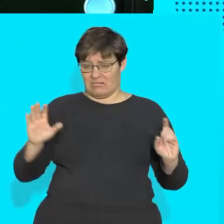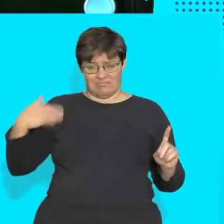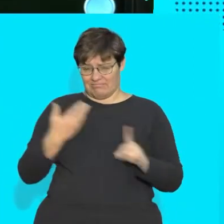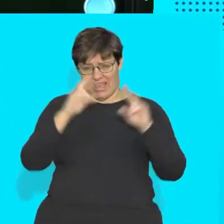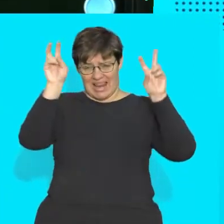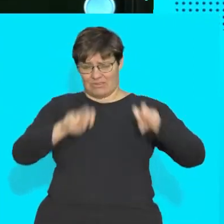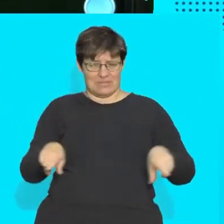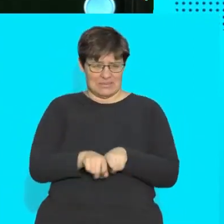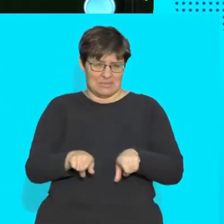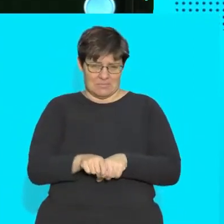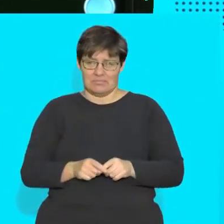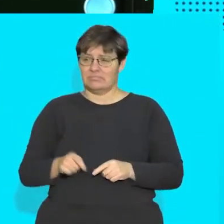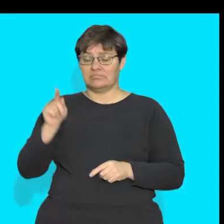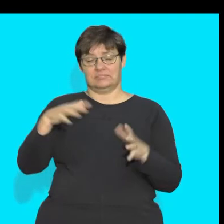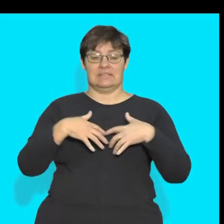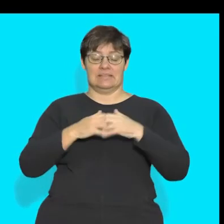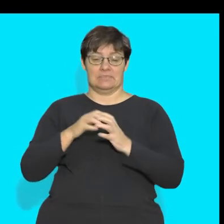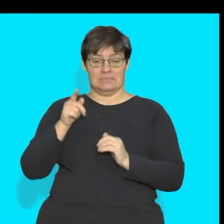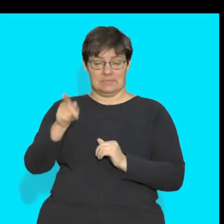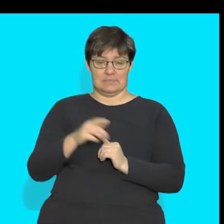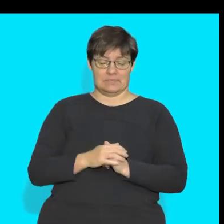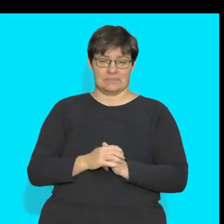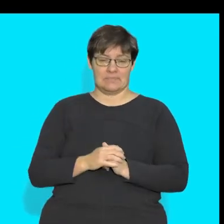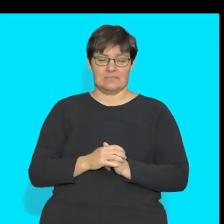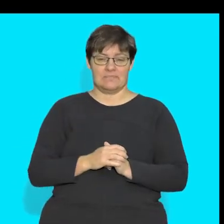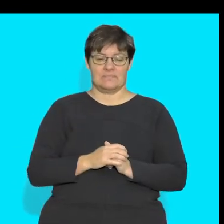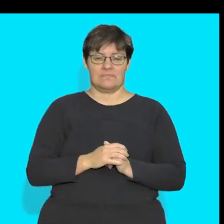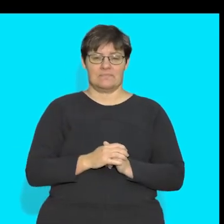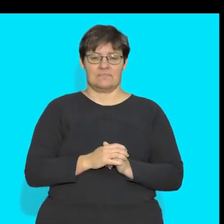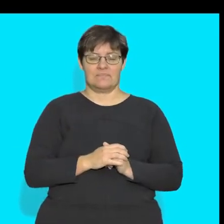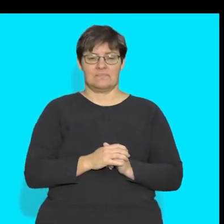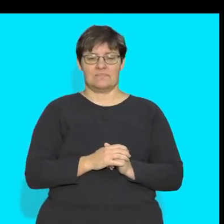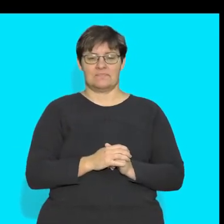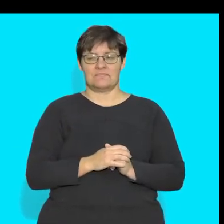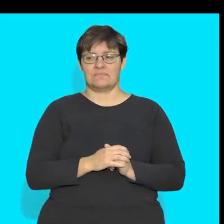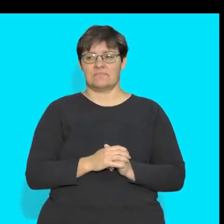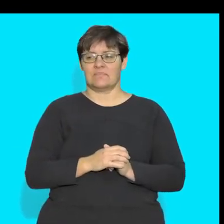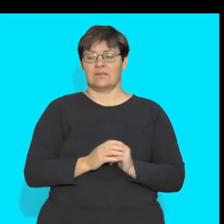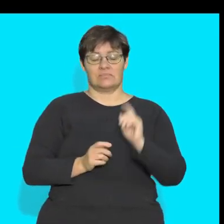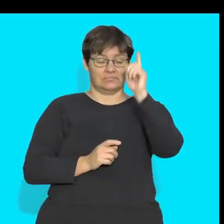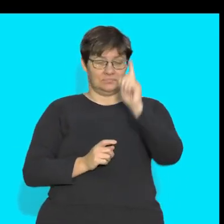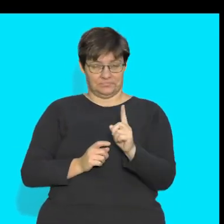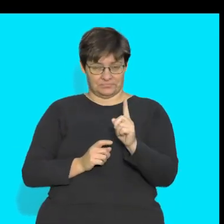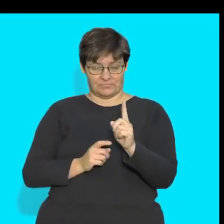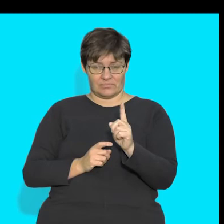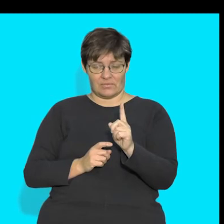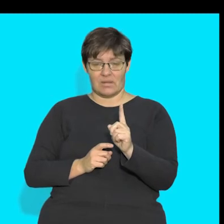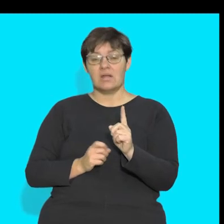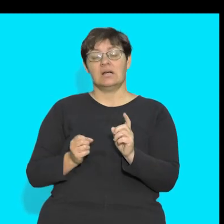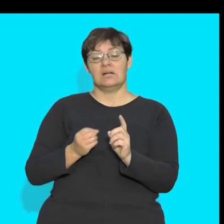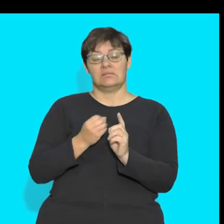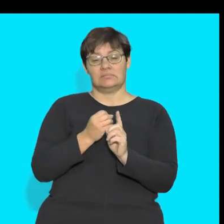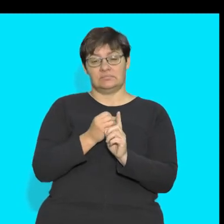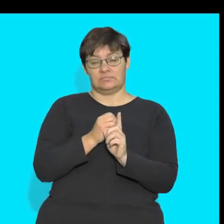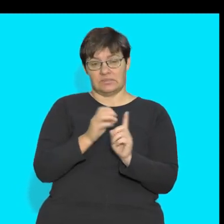to what we've done in electricity. So there's the setup. Okay, so here's the plate that's